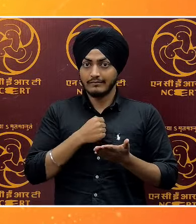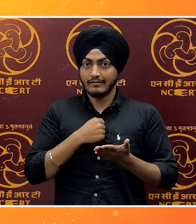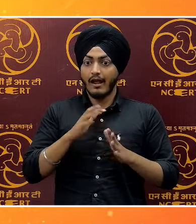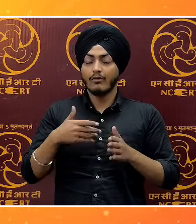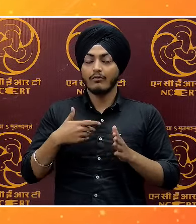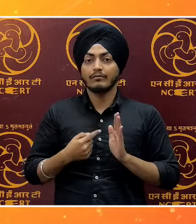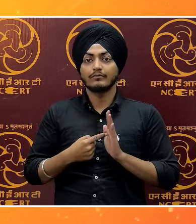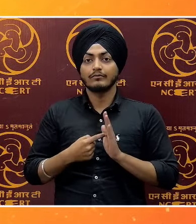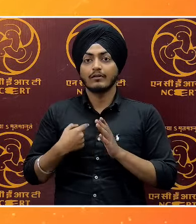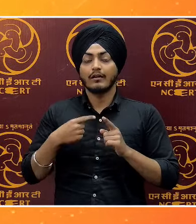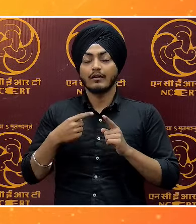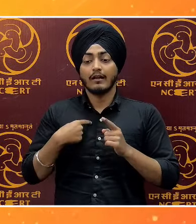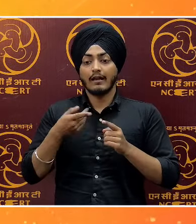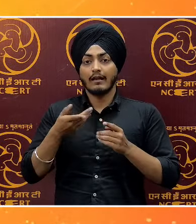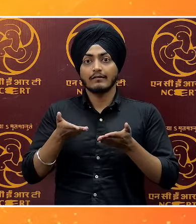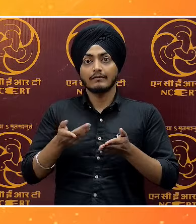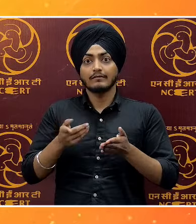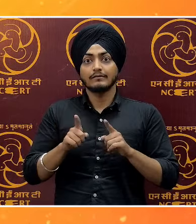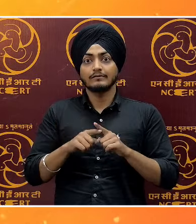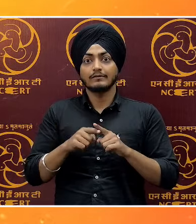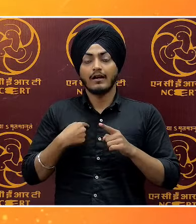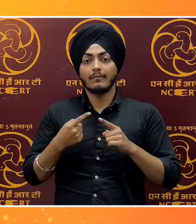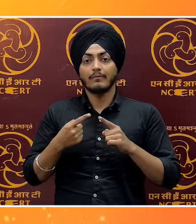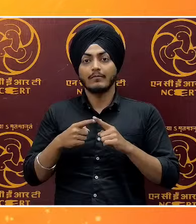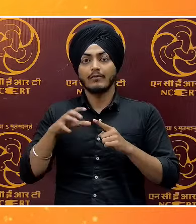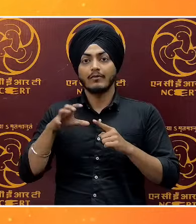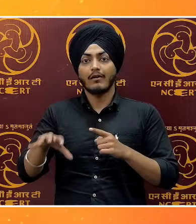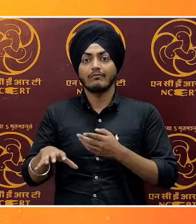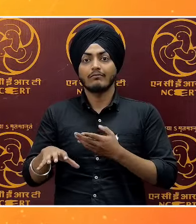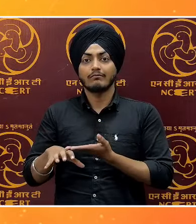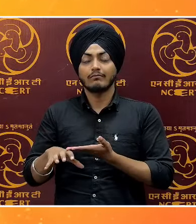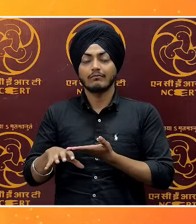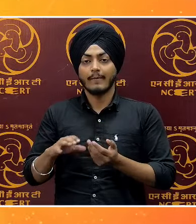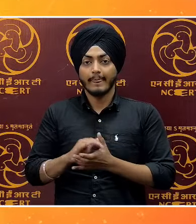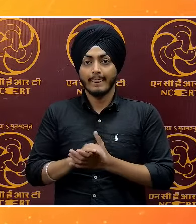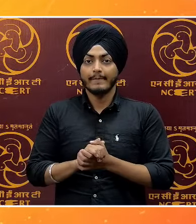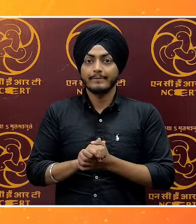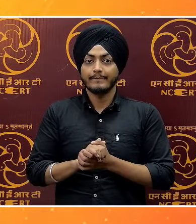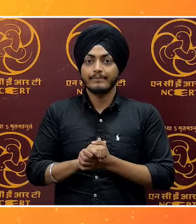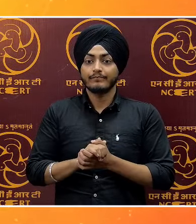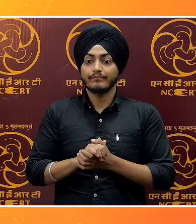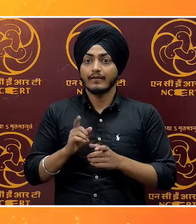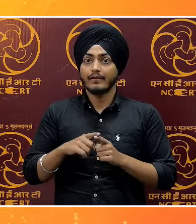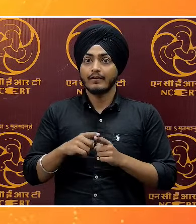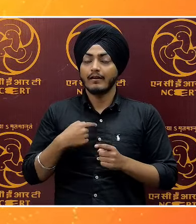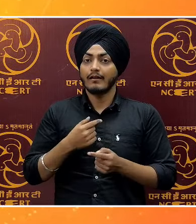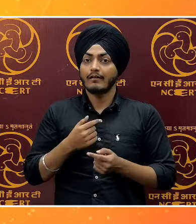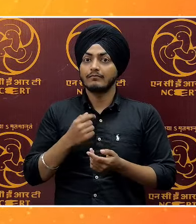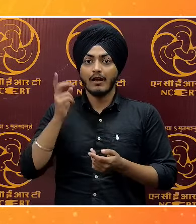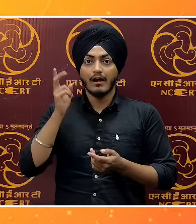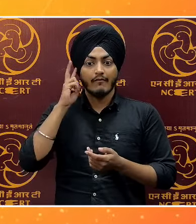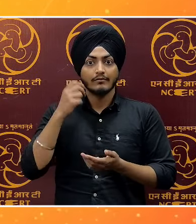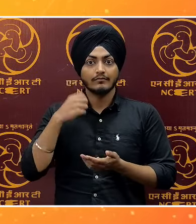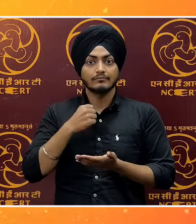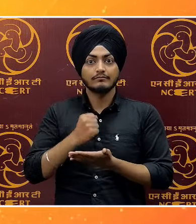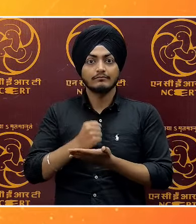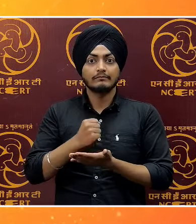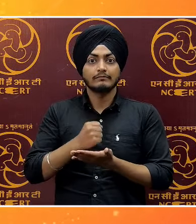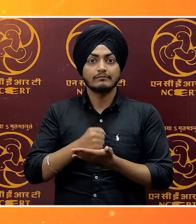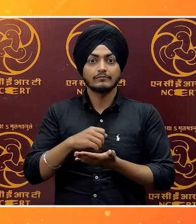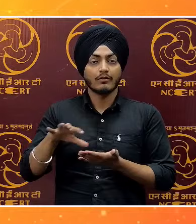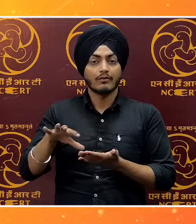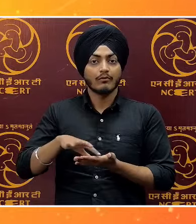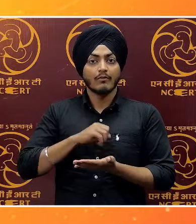town. We can tap the bench also. This is my town. Then Wow. there